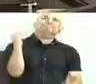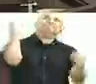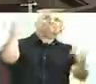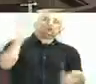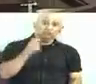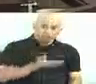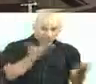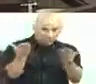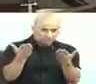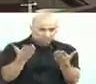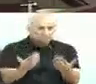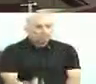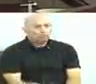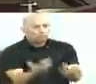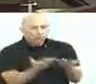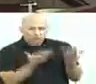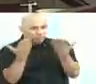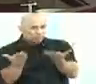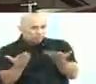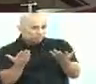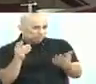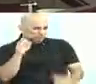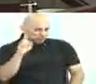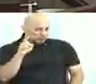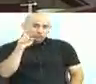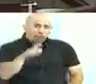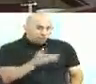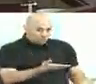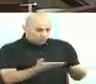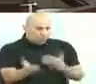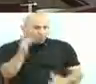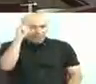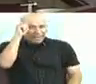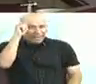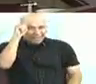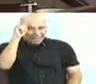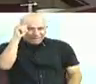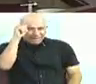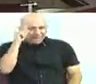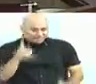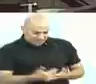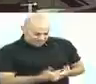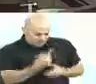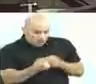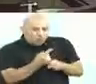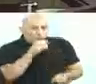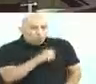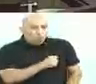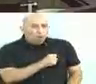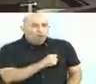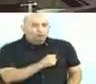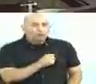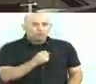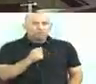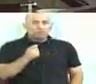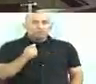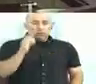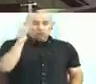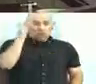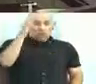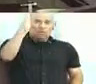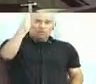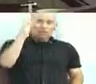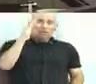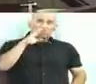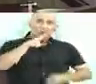I come with burnt offerings? Shall I come with calves of 1 year old? Will my sovereign be pleased